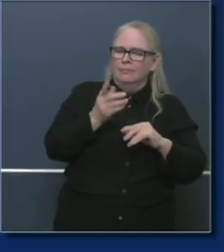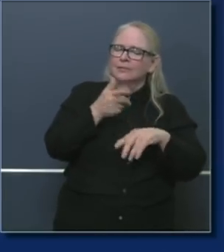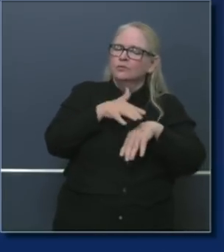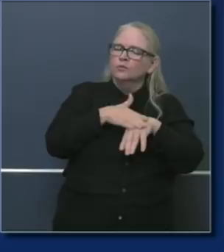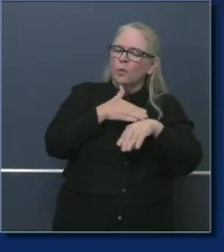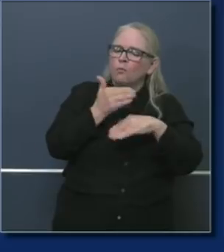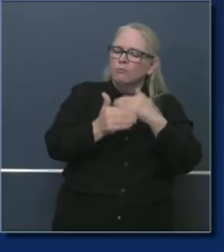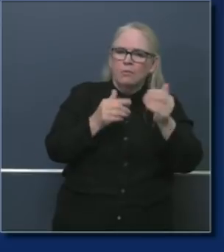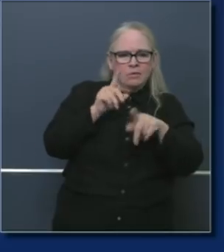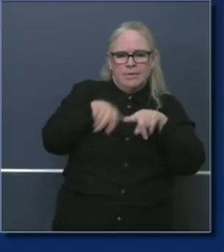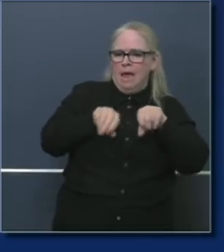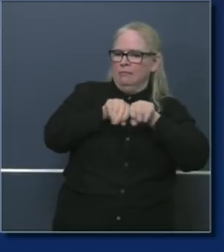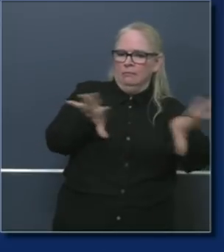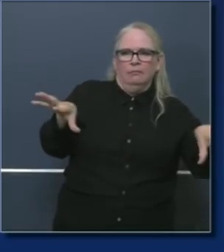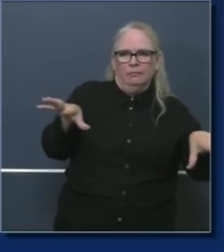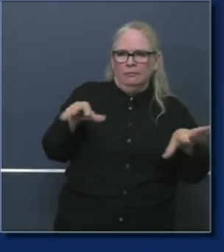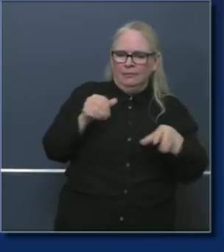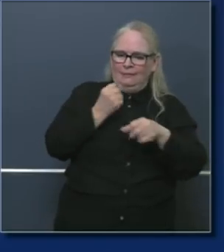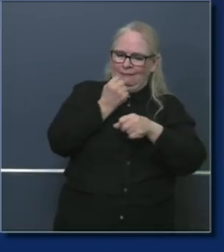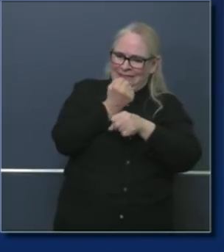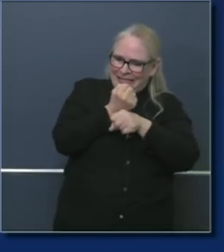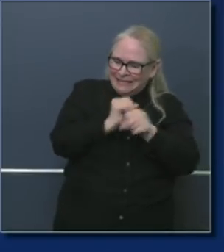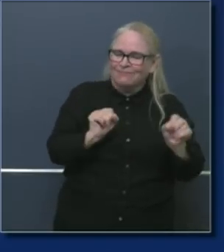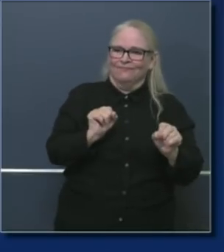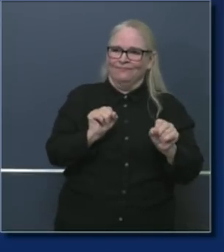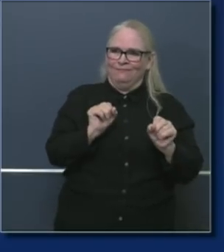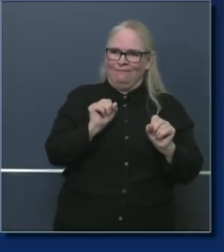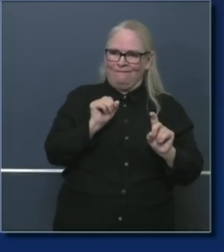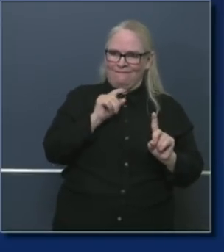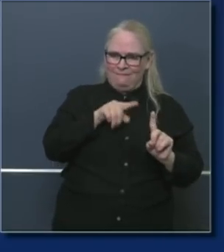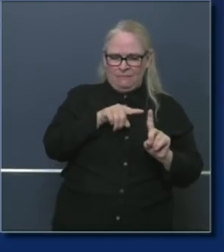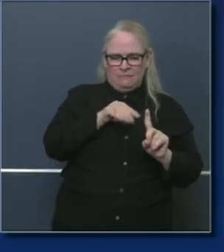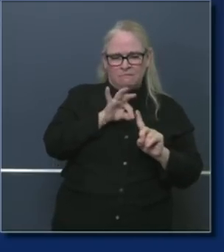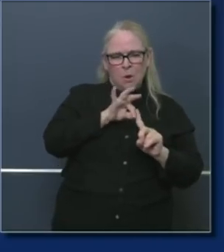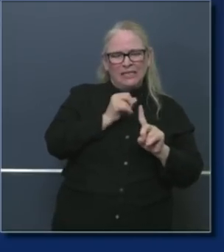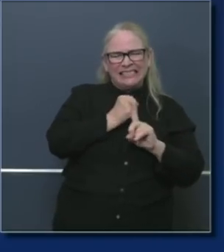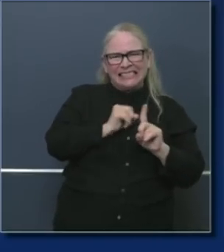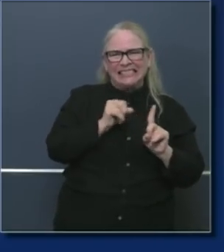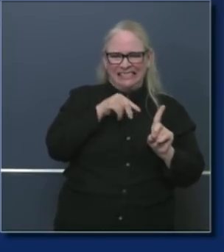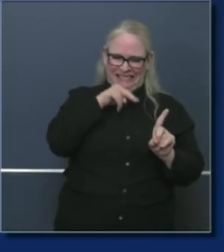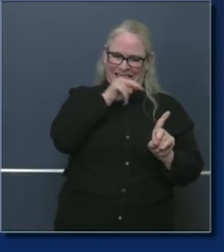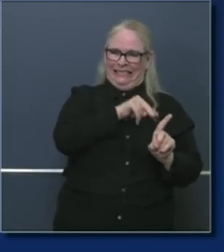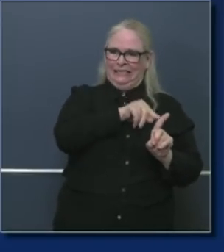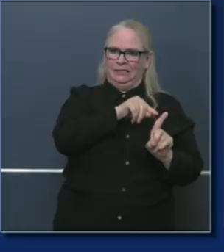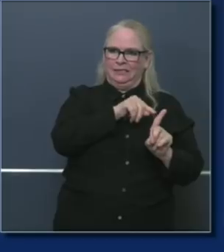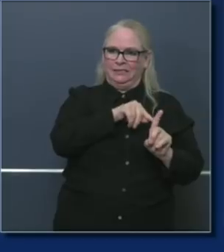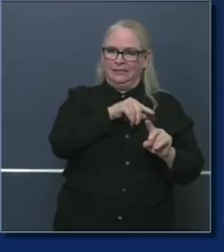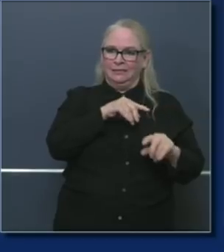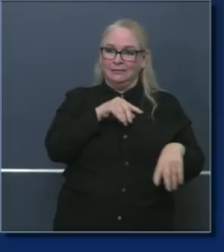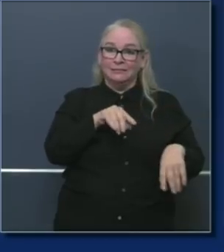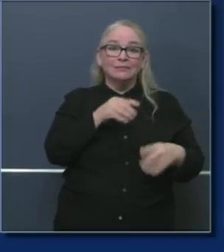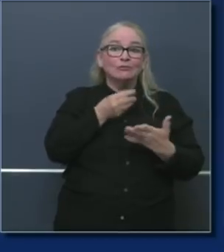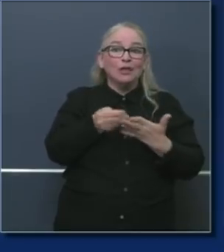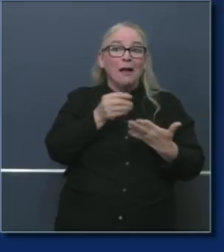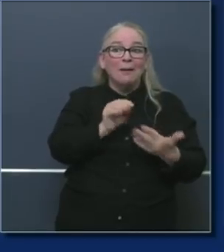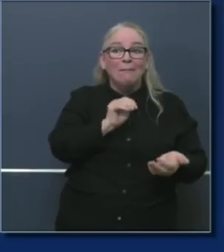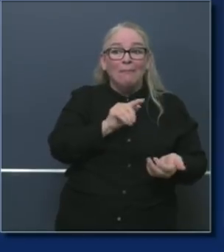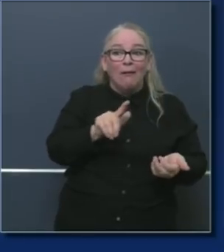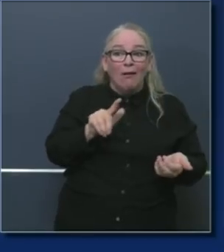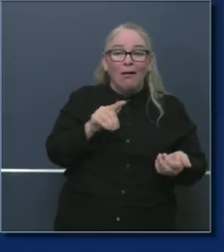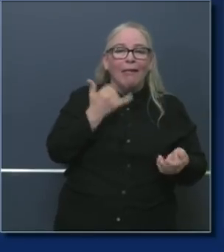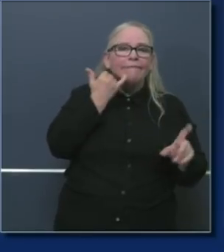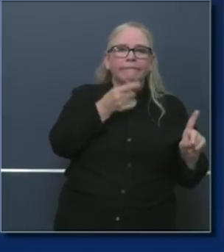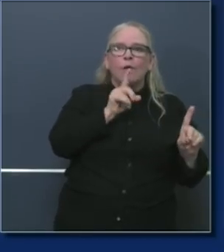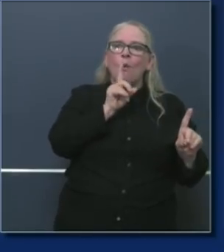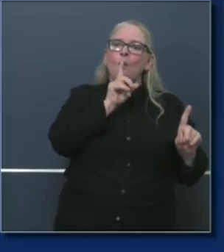Shopping malls, the ability to not just go to pick up something that you ordered online from that